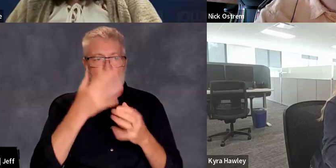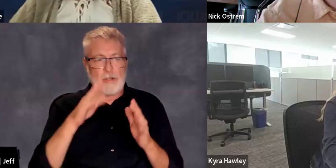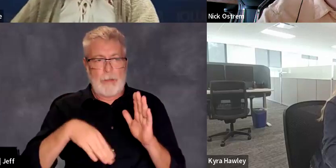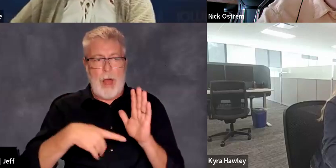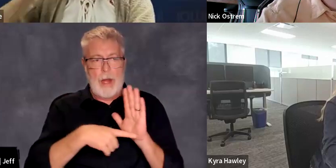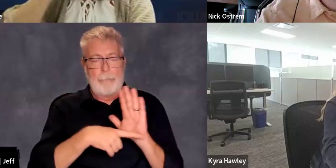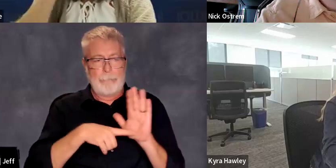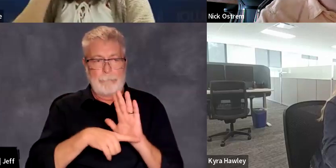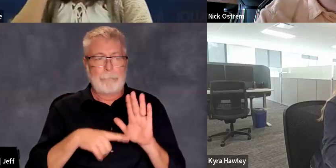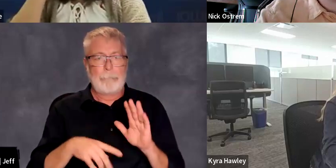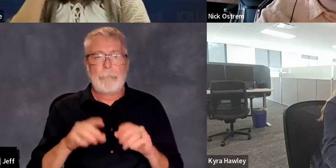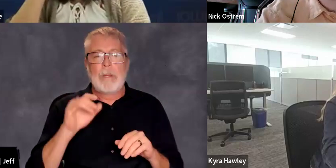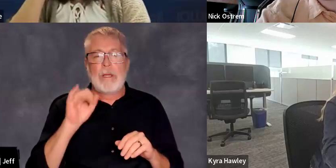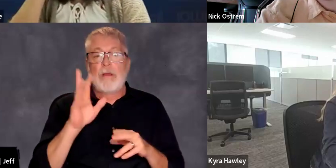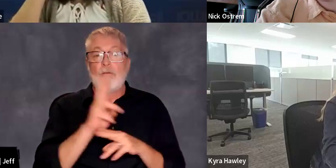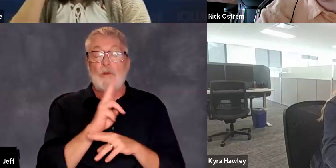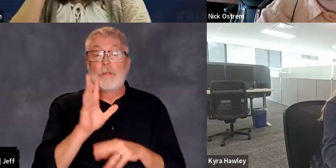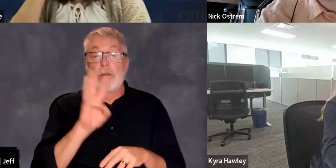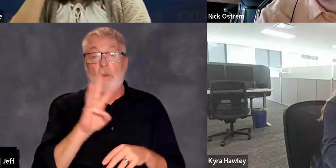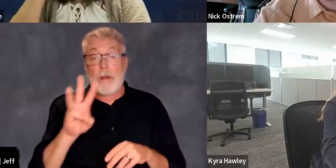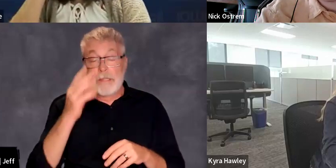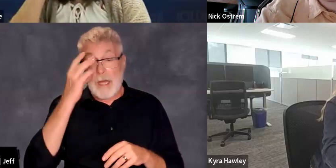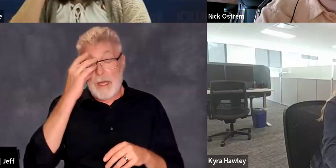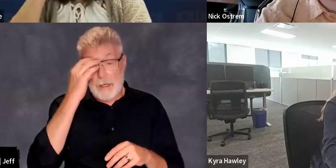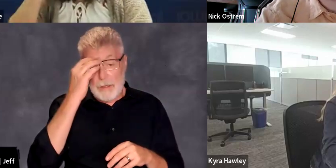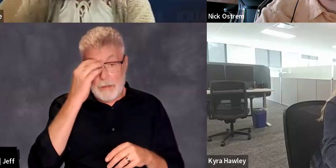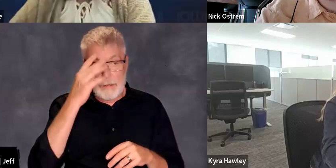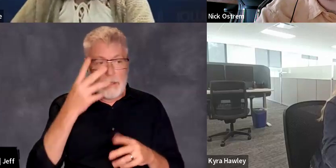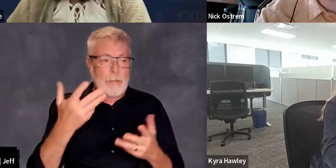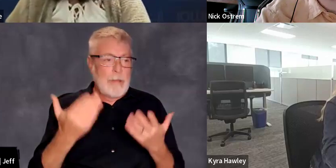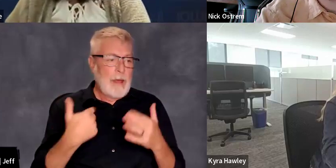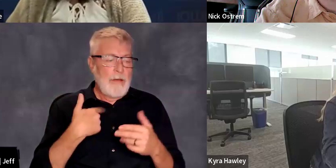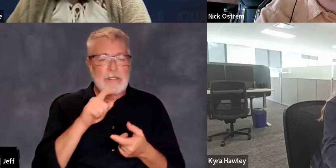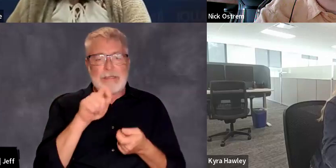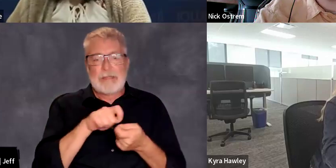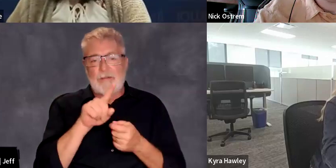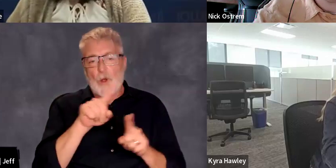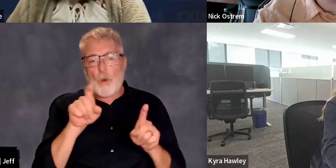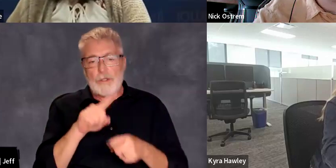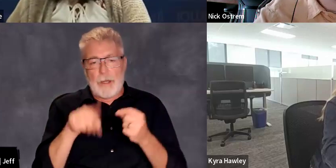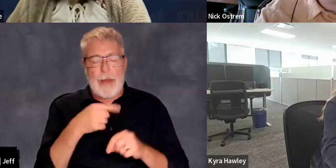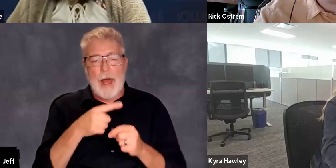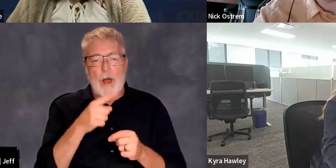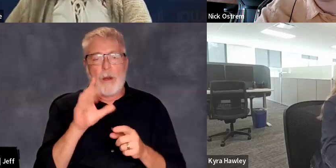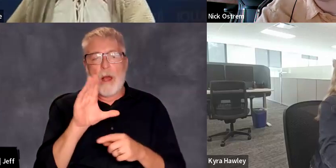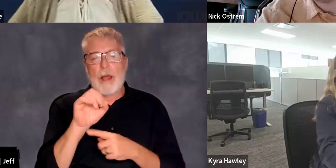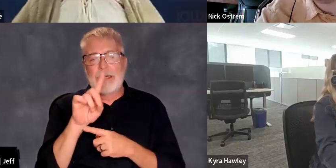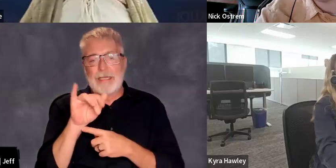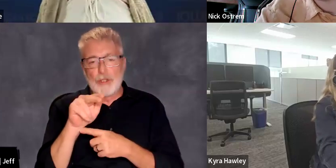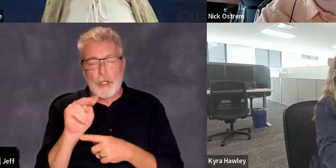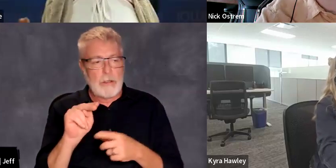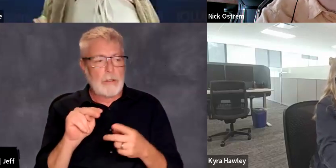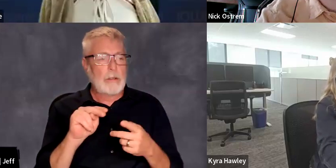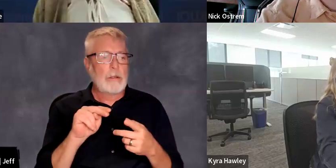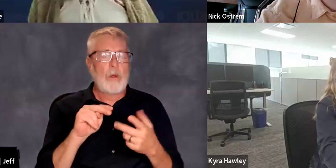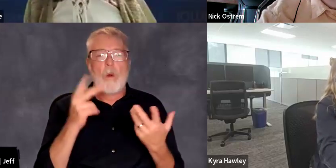the bottom. If you're using the website and you're like, I have some specific questions about a specific condition that someone in my family has, do you have any